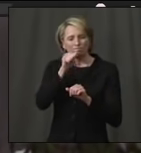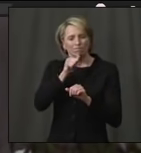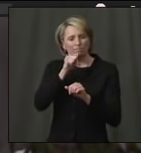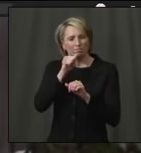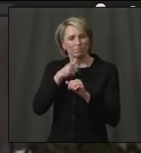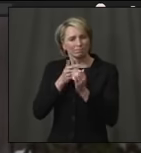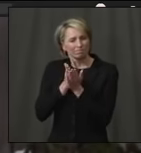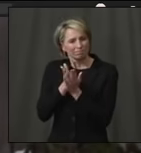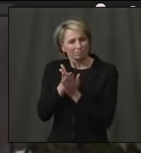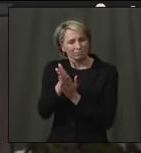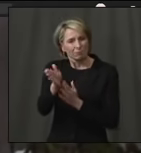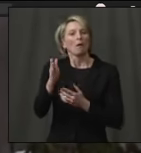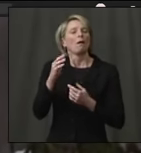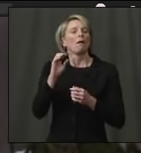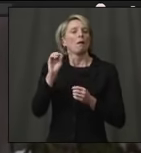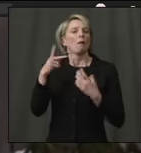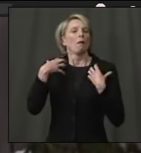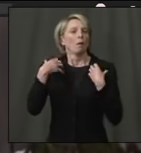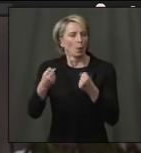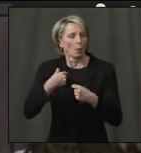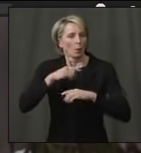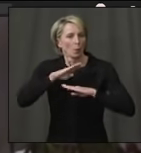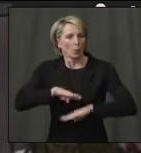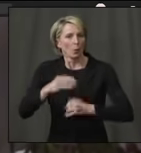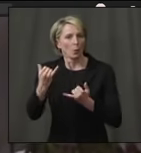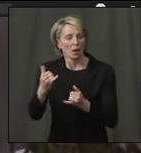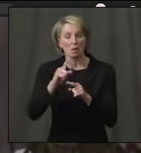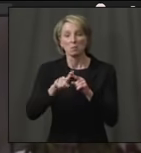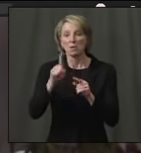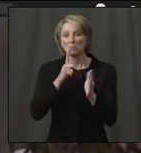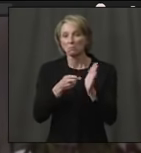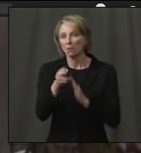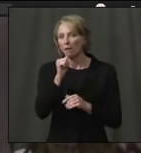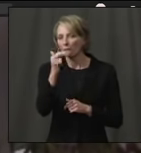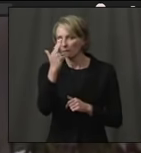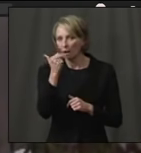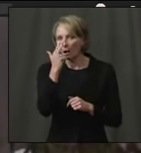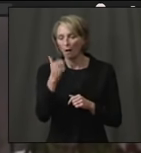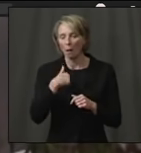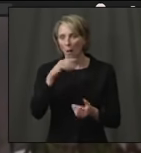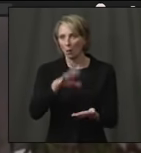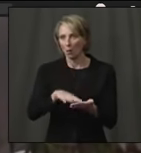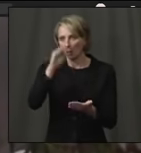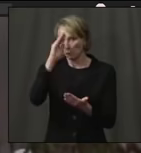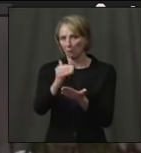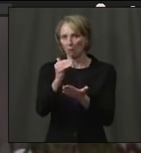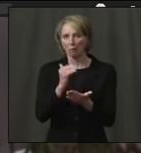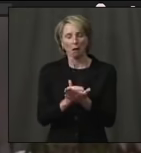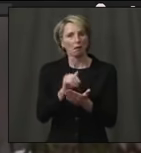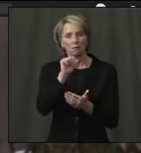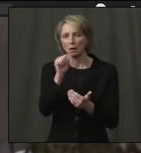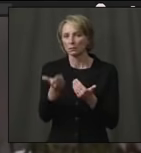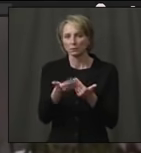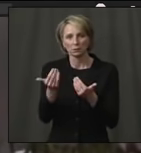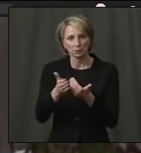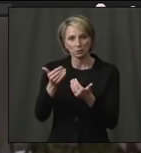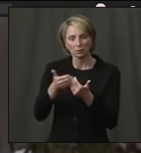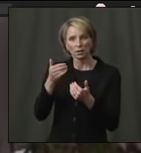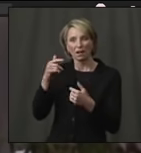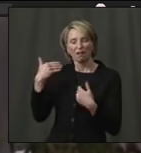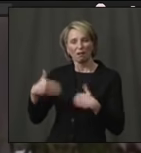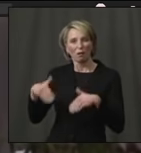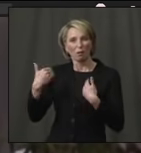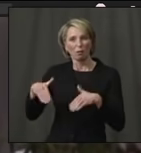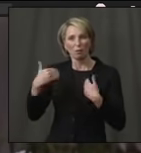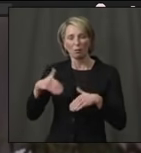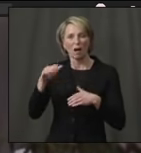it. It is a very sobering impact that it can have on you and the reality of